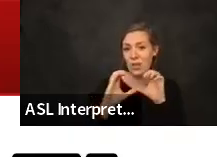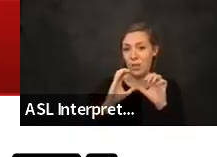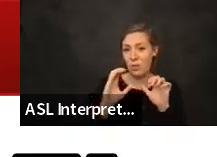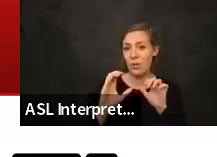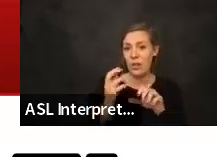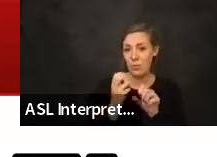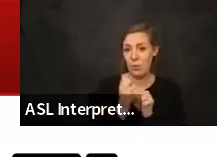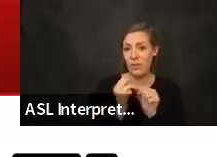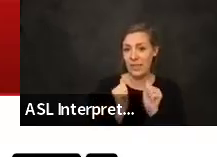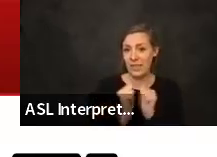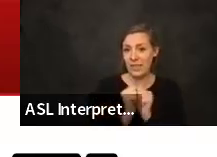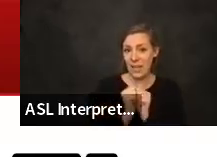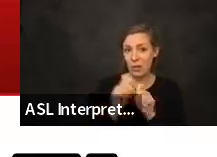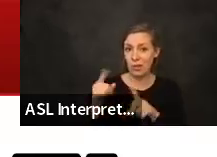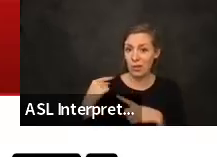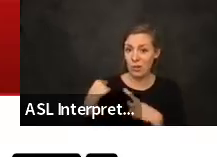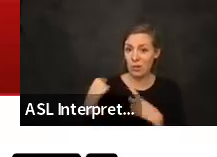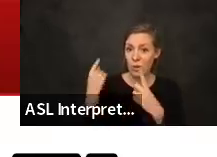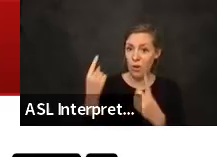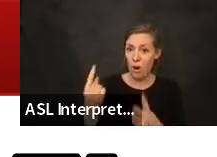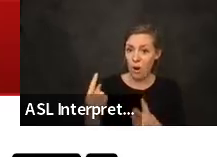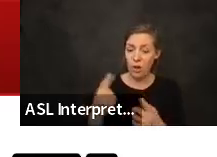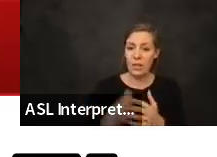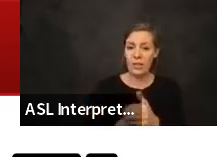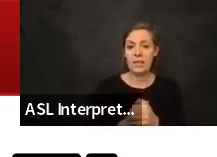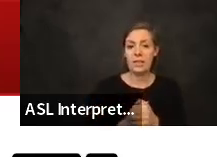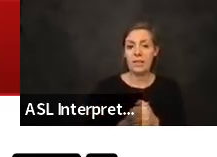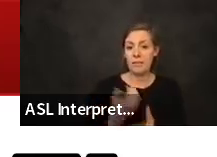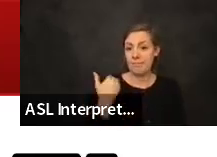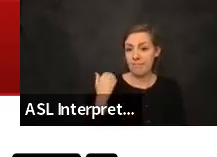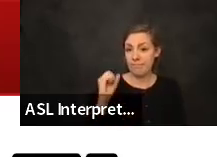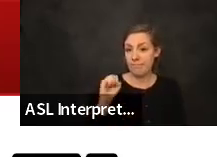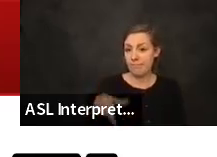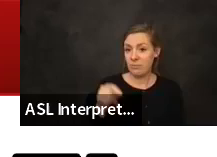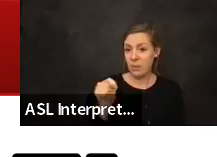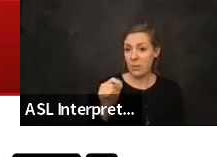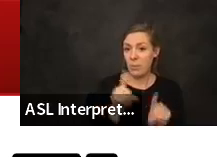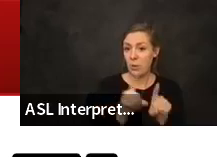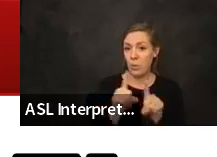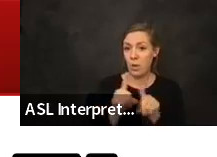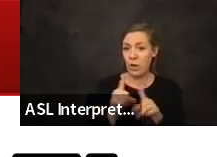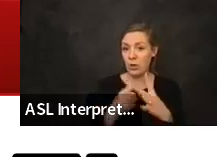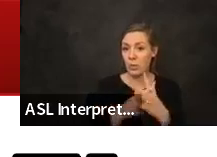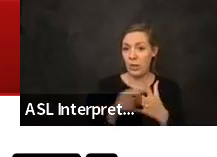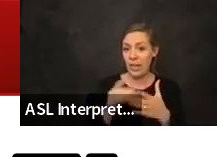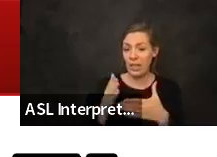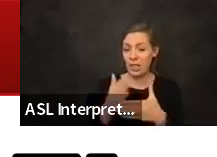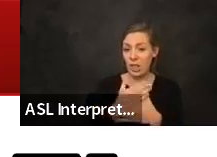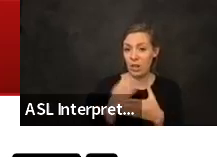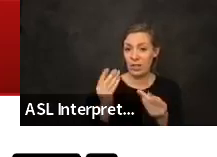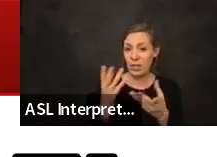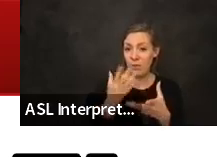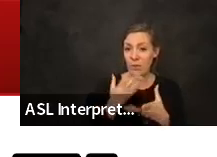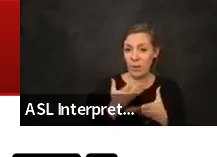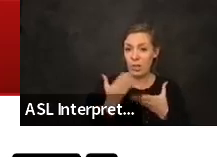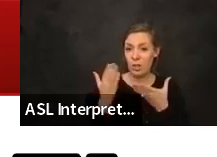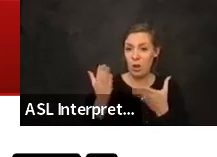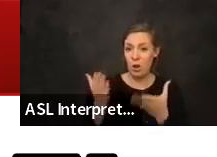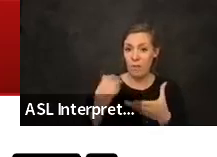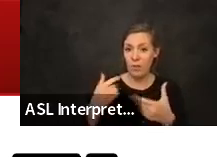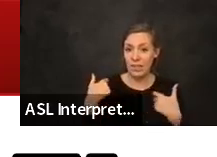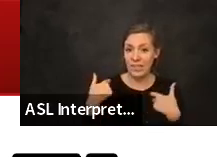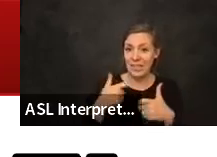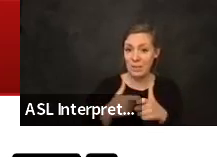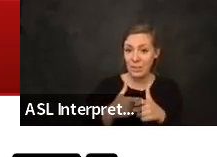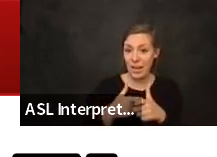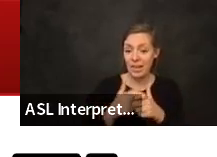of the year so far. In September, we also began sharing the information offered during these Wednesday briefings in the Spanish language